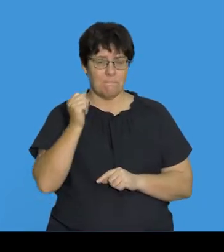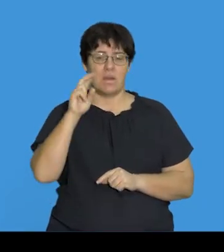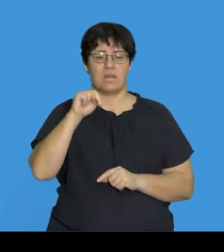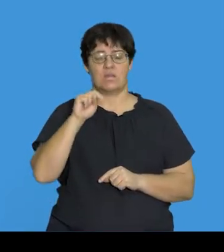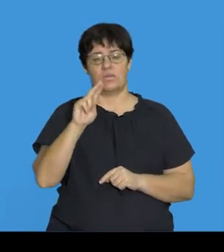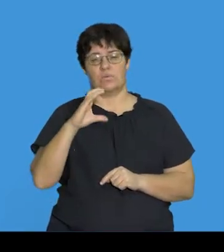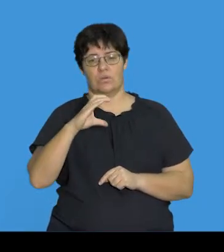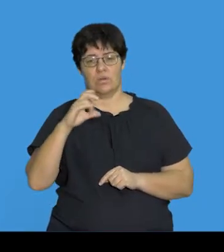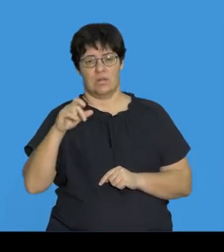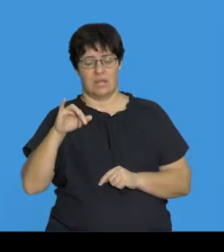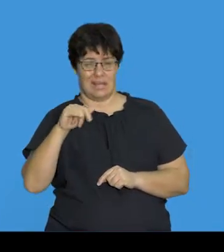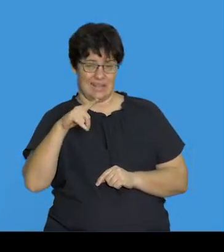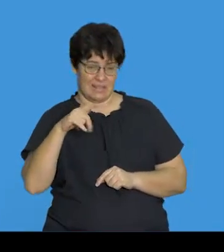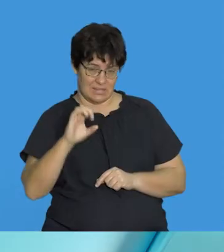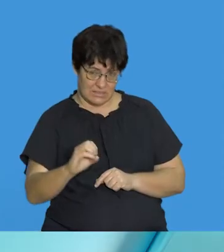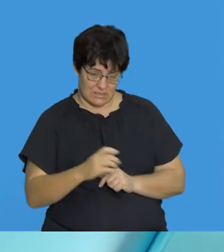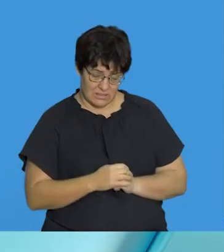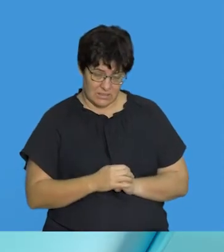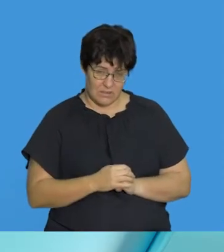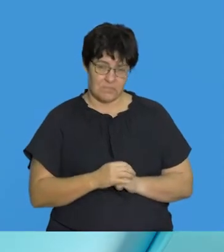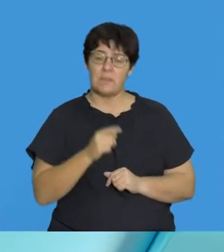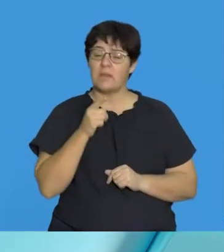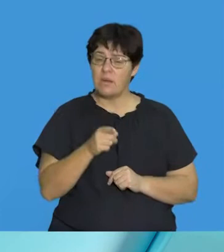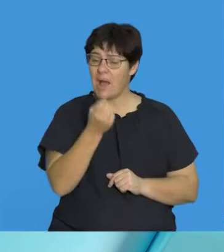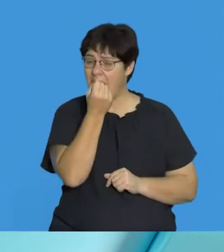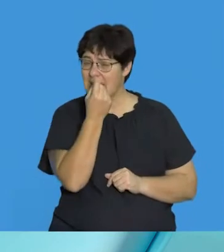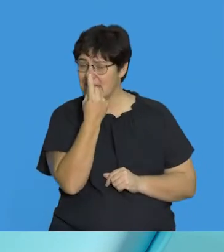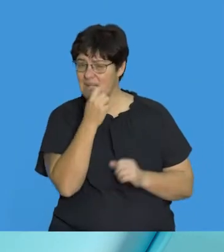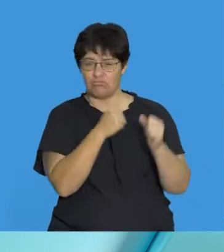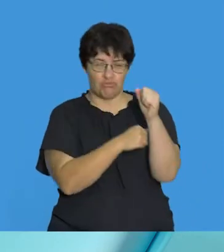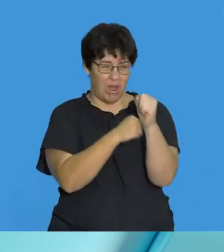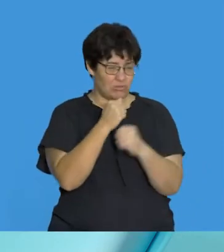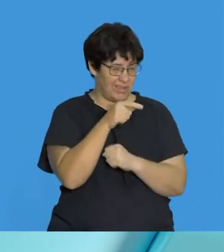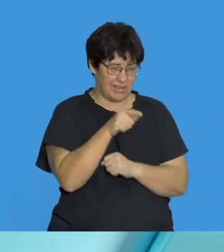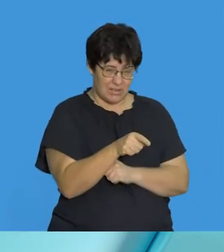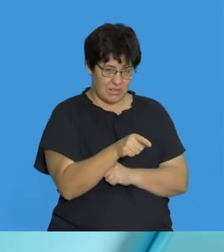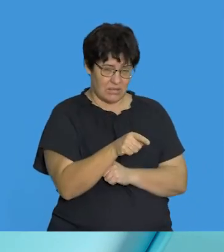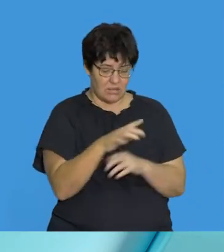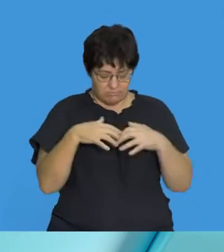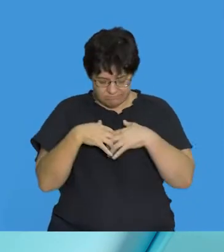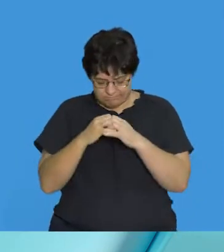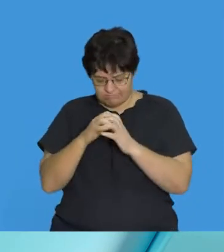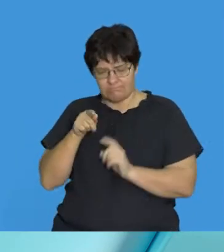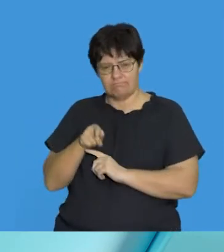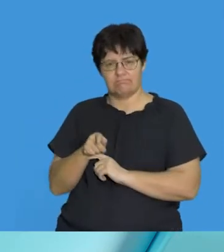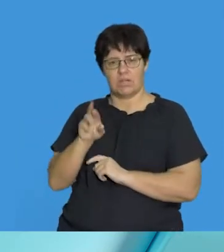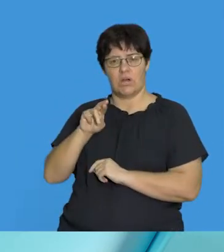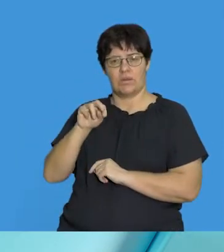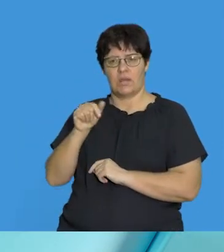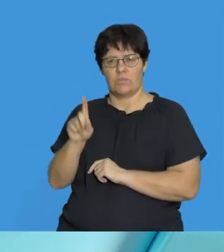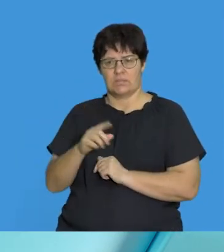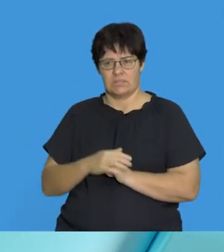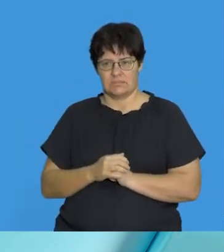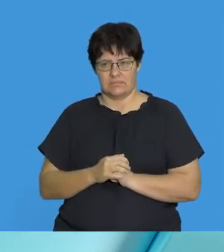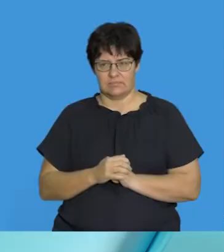found in the other parts of the cell as well. It's important that we understand the structure and what makes up RNA. Let's